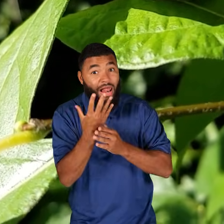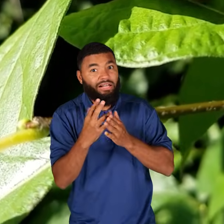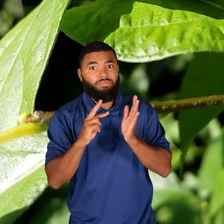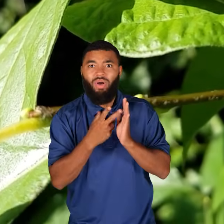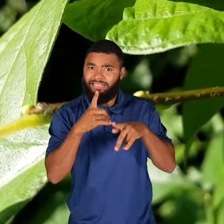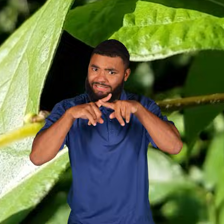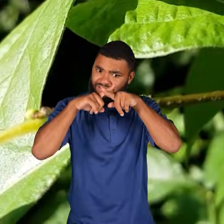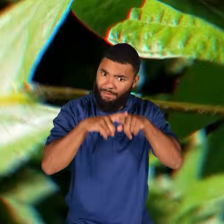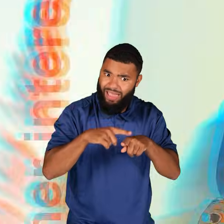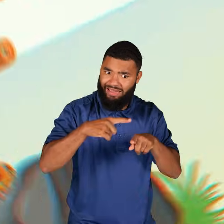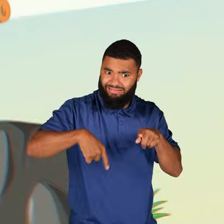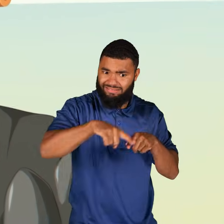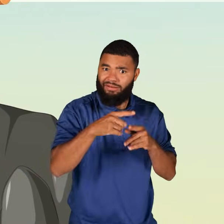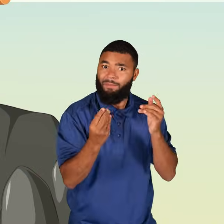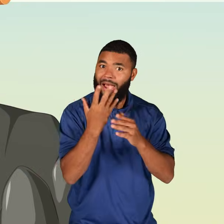to survive.